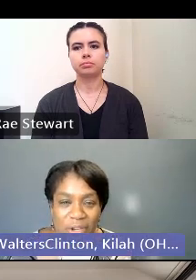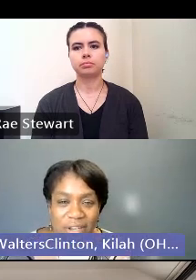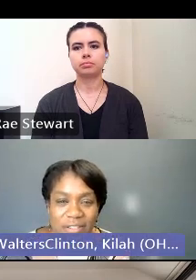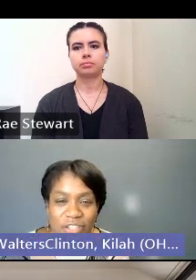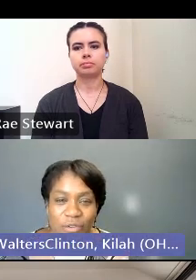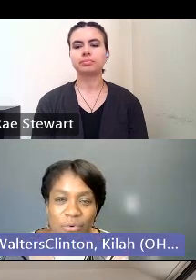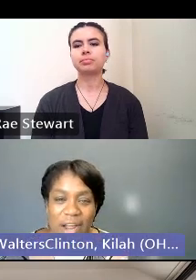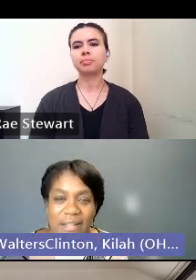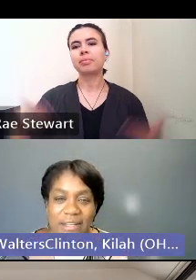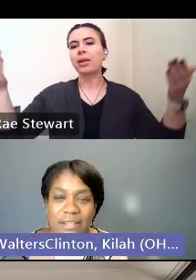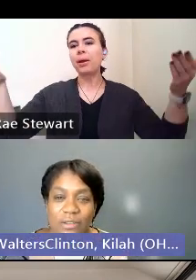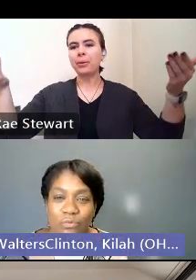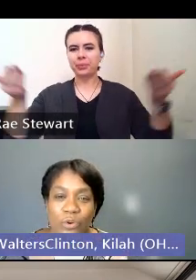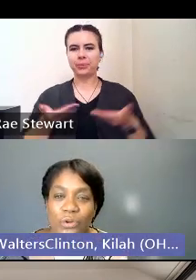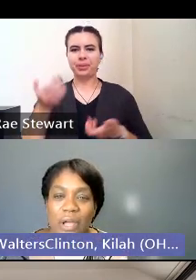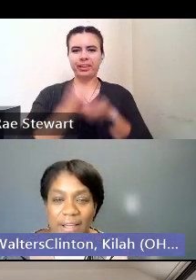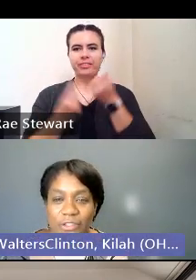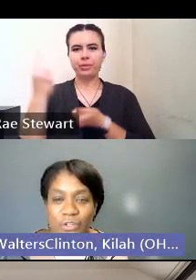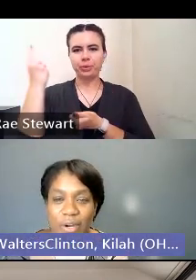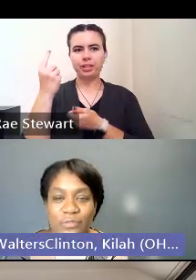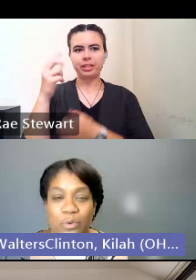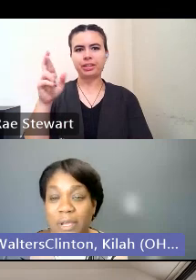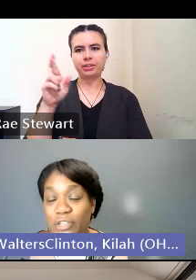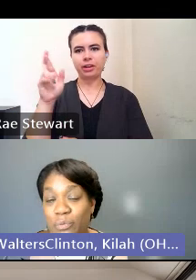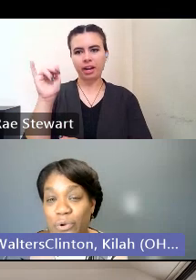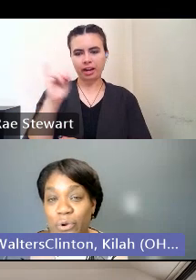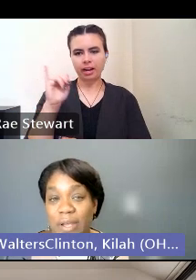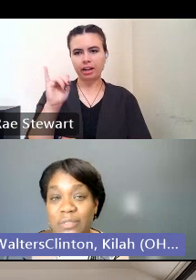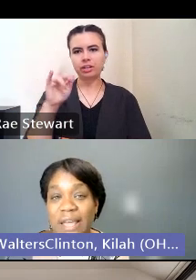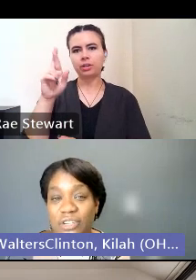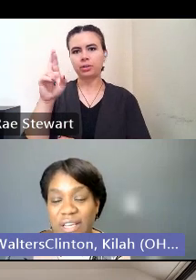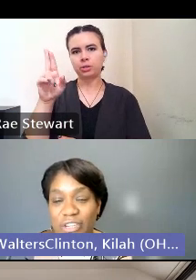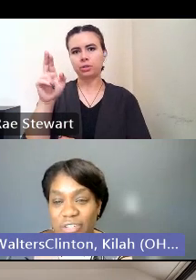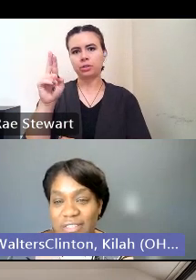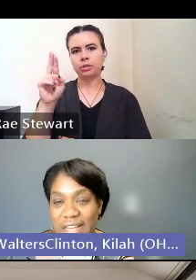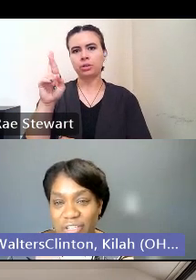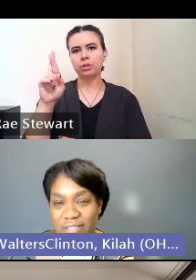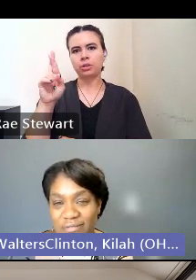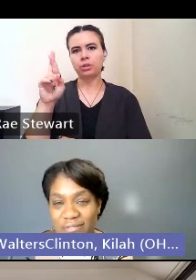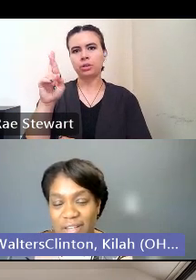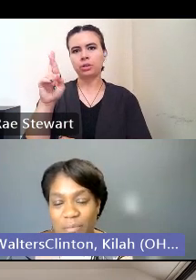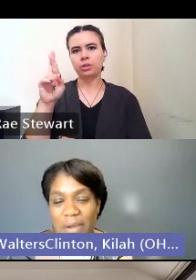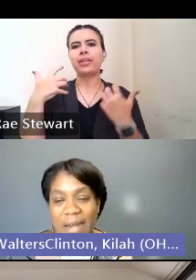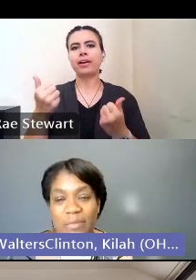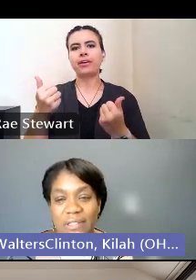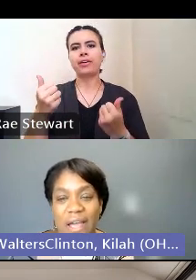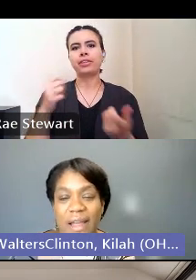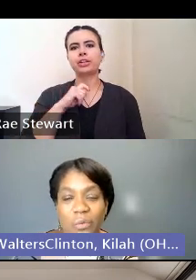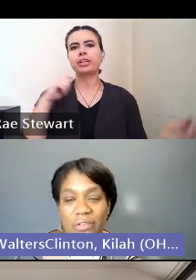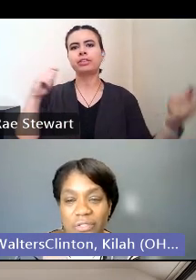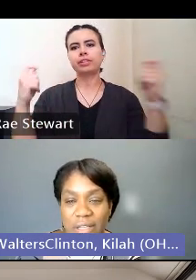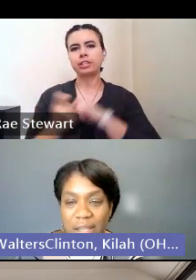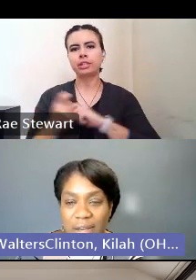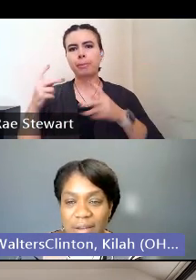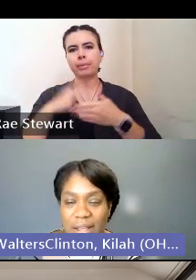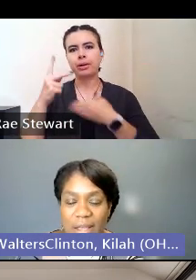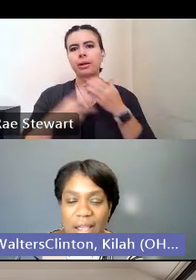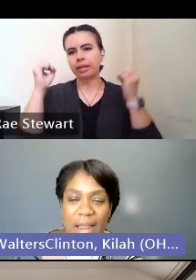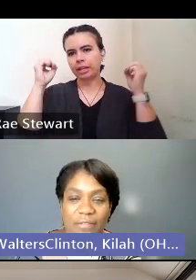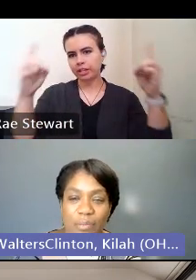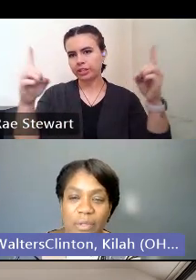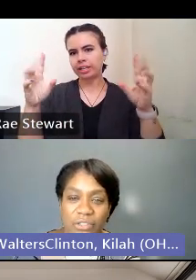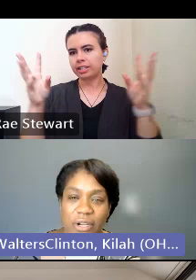Welcome, everyone, to the Rhode Island Rural Health Transformation Program's educational session. My name is Kyla Walters